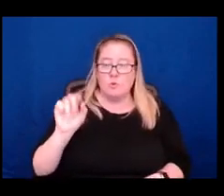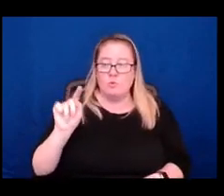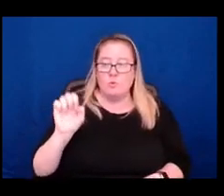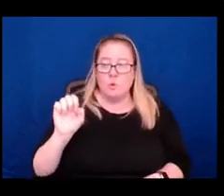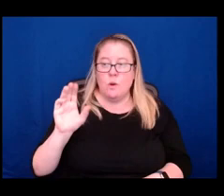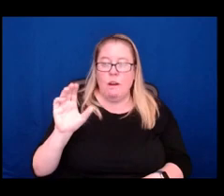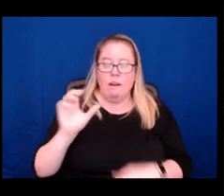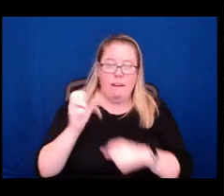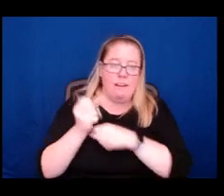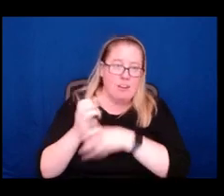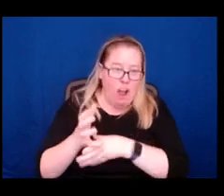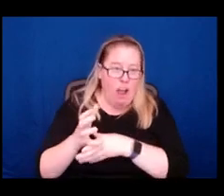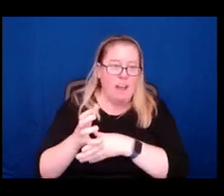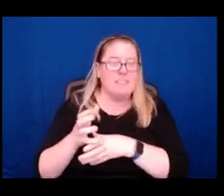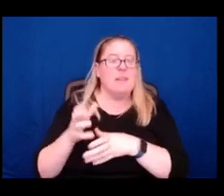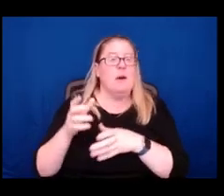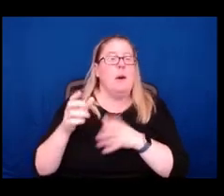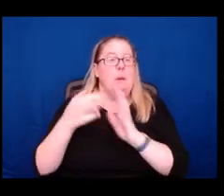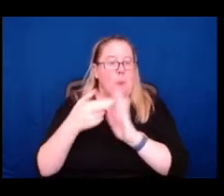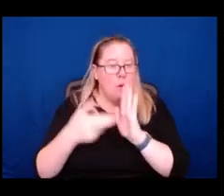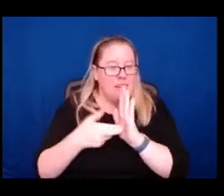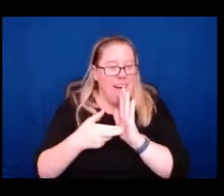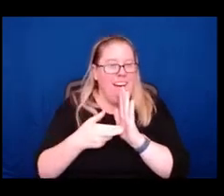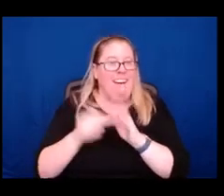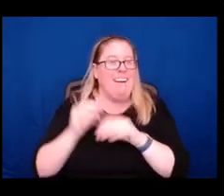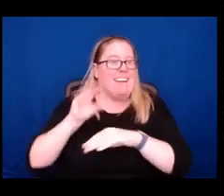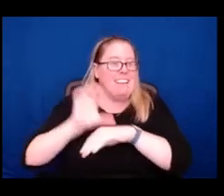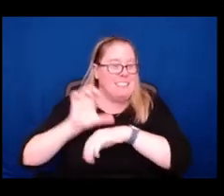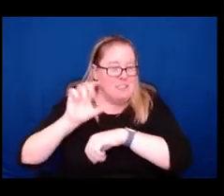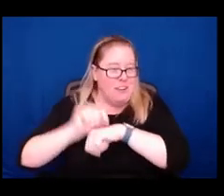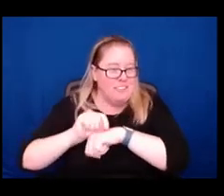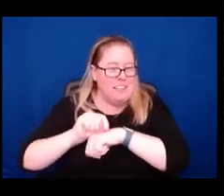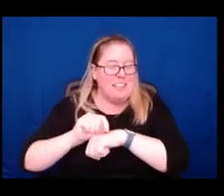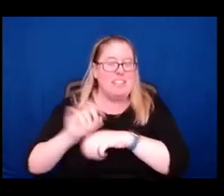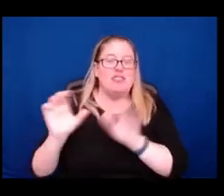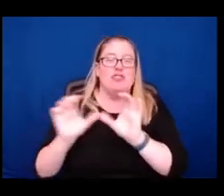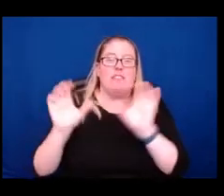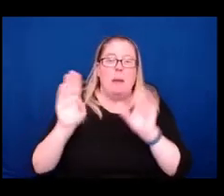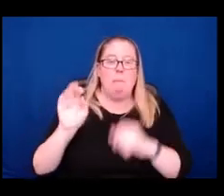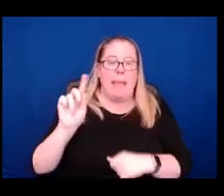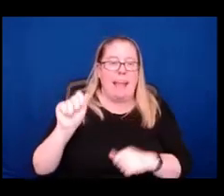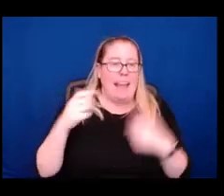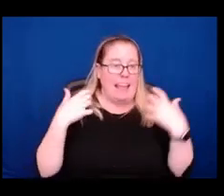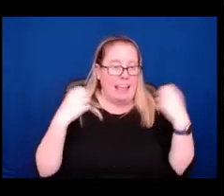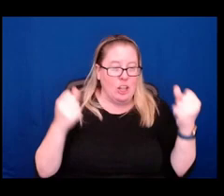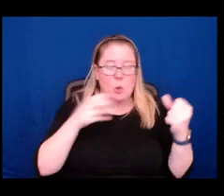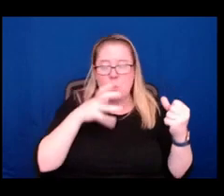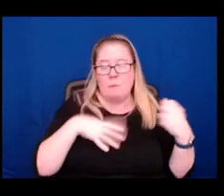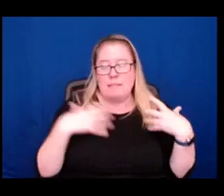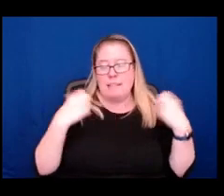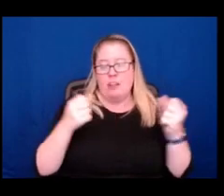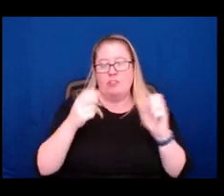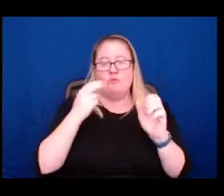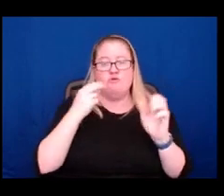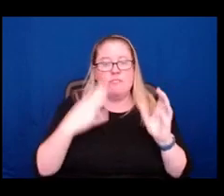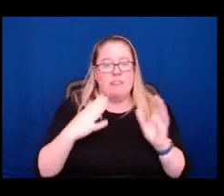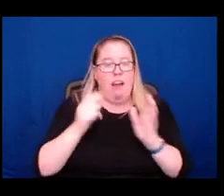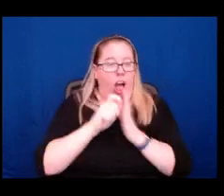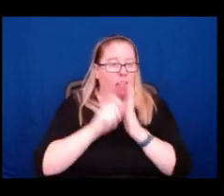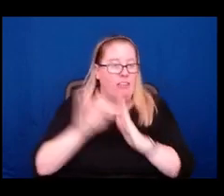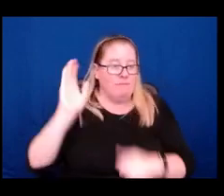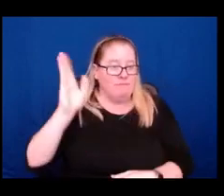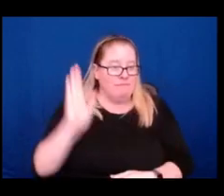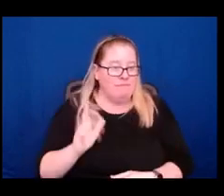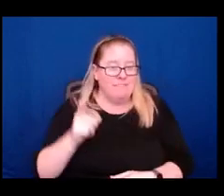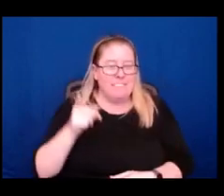root cause protocol consultant, a certified theta healer, women's health nutrition specialist, author, and speaker. Annette's the creator of